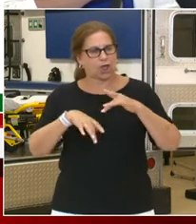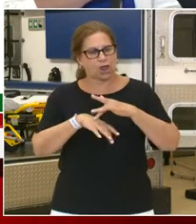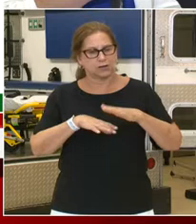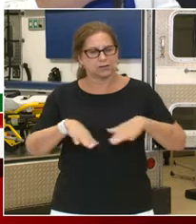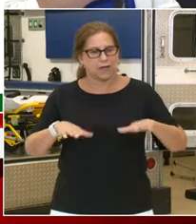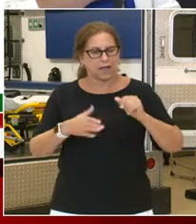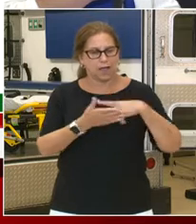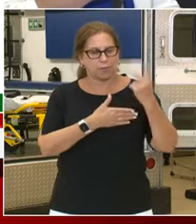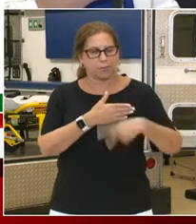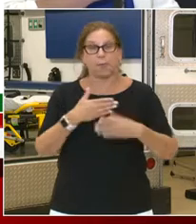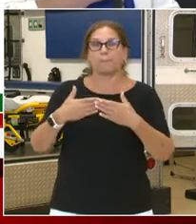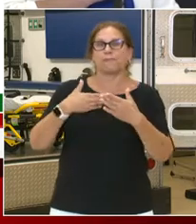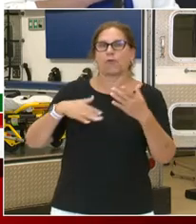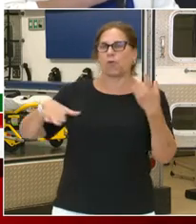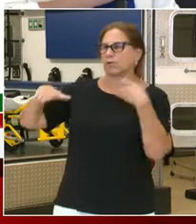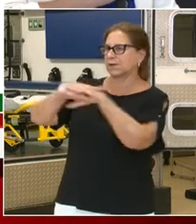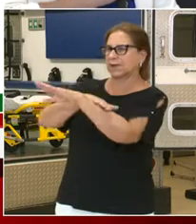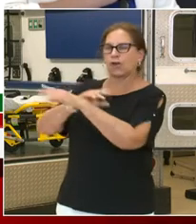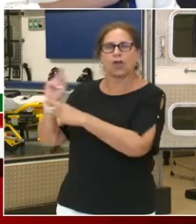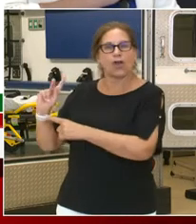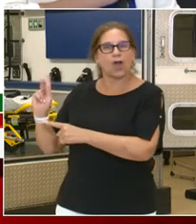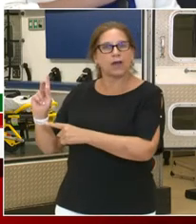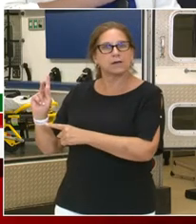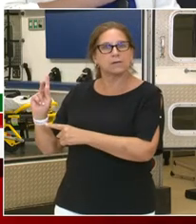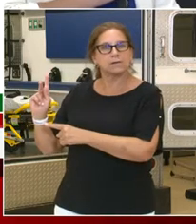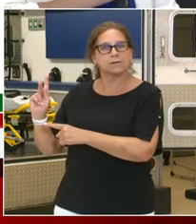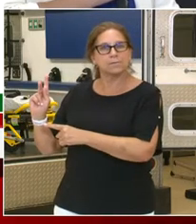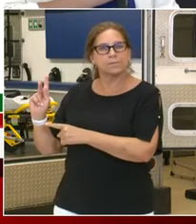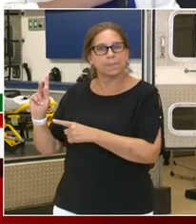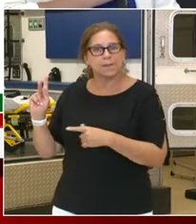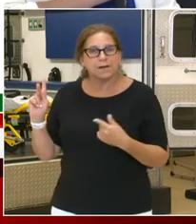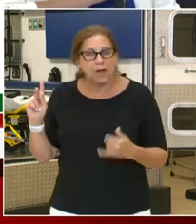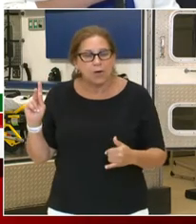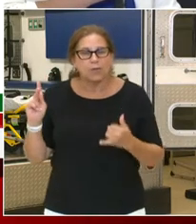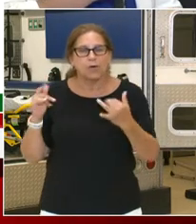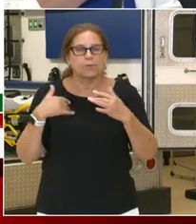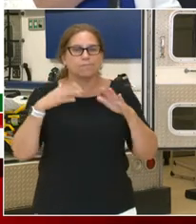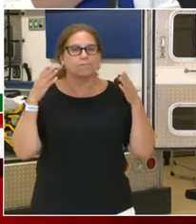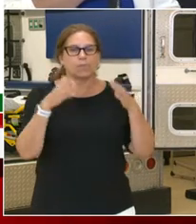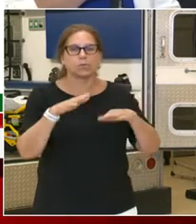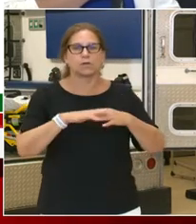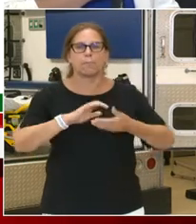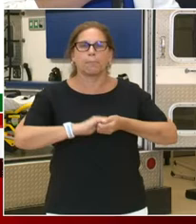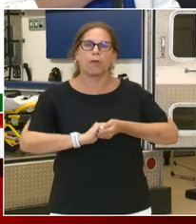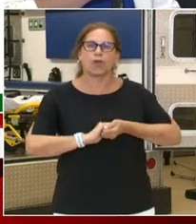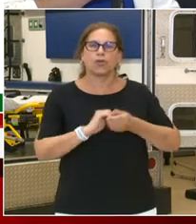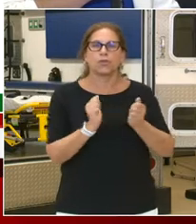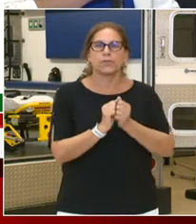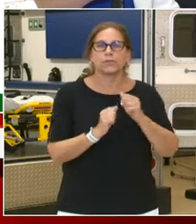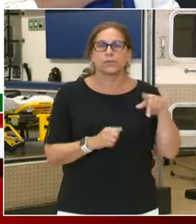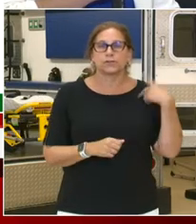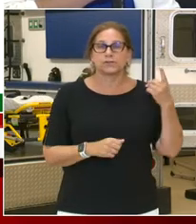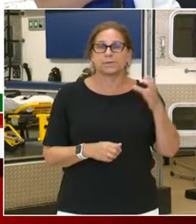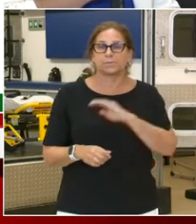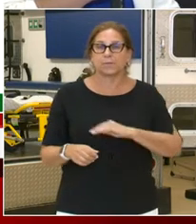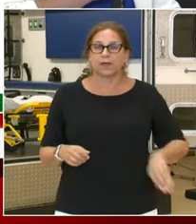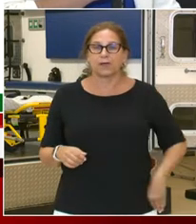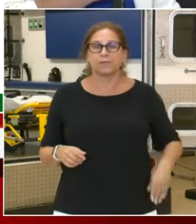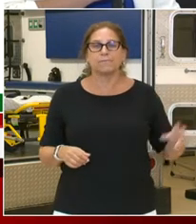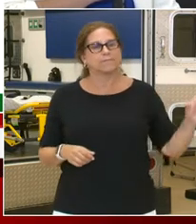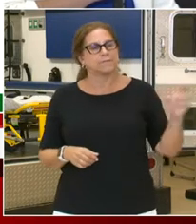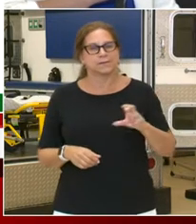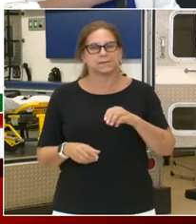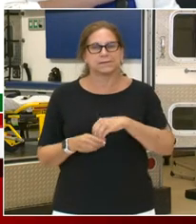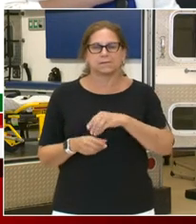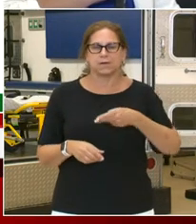so we've focused over the past several years with the Bowser administration investing in quality access and affordability for our families